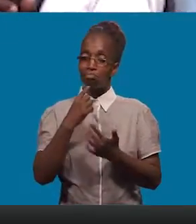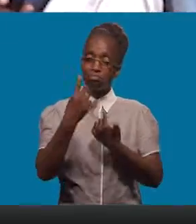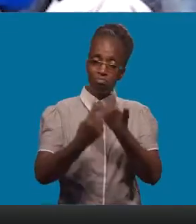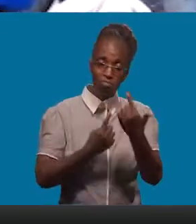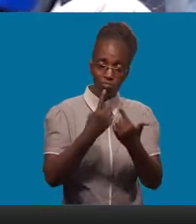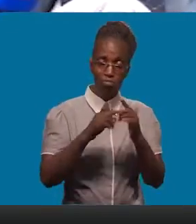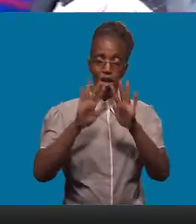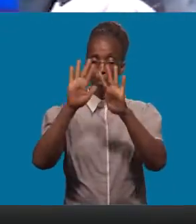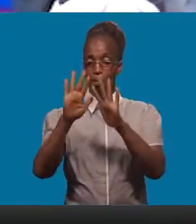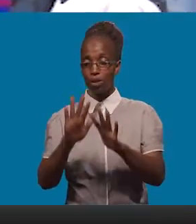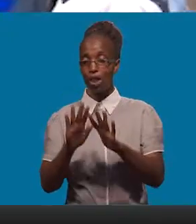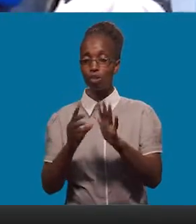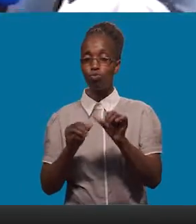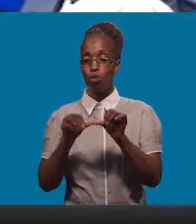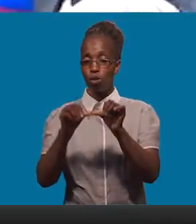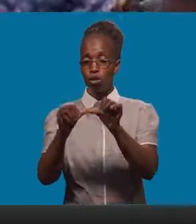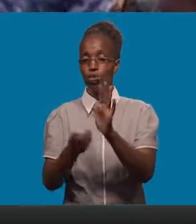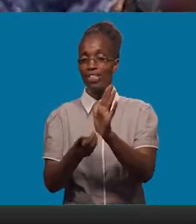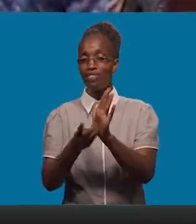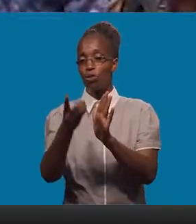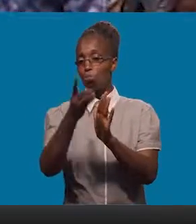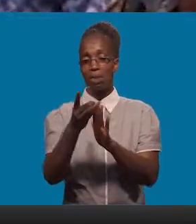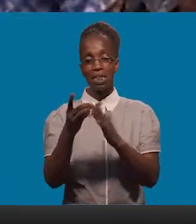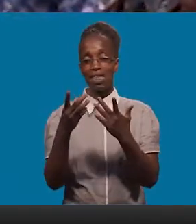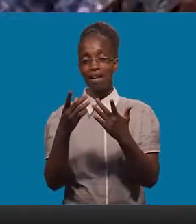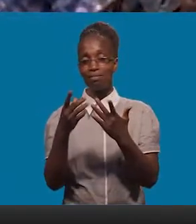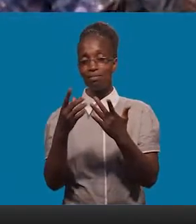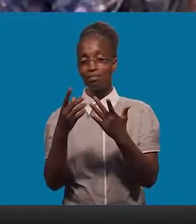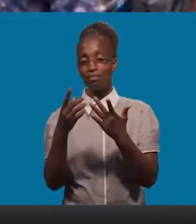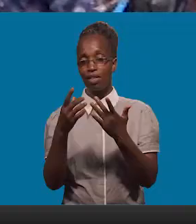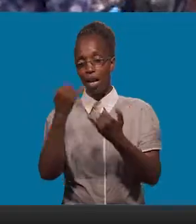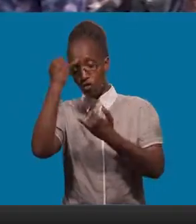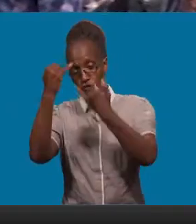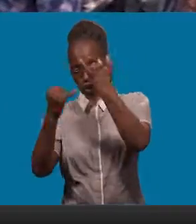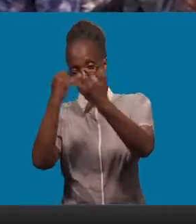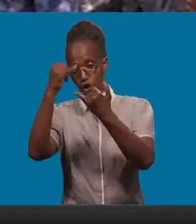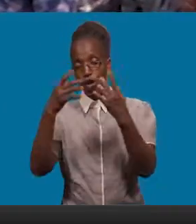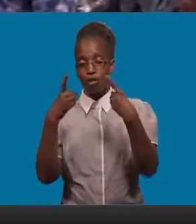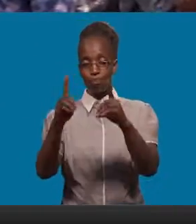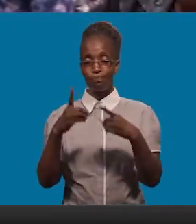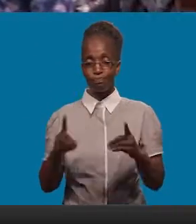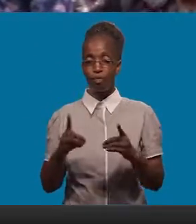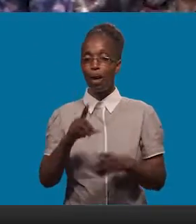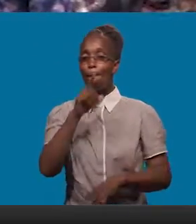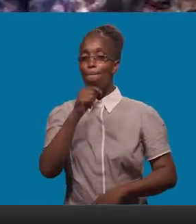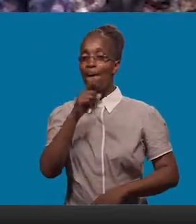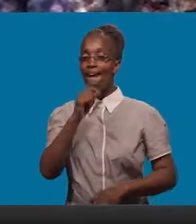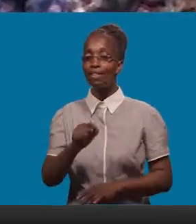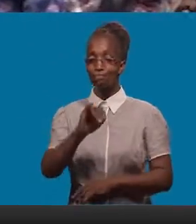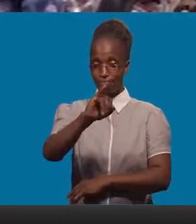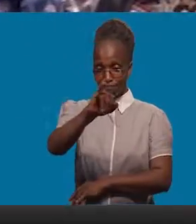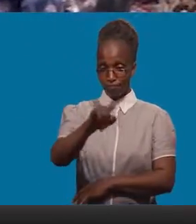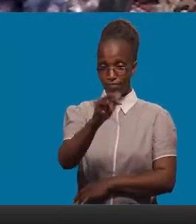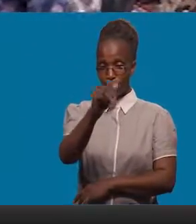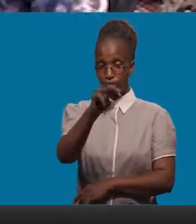kama ushuhuda wa nia ya serikali na jamii kukomesha uovu huo. James Omondi, afisa wa watoto katika kaunti ndogo